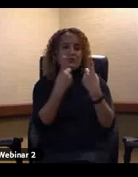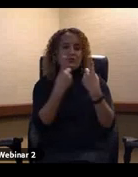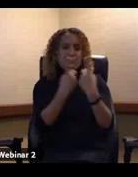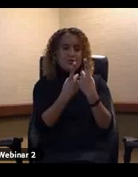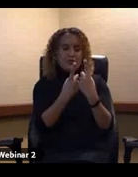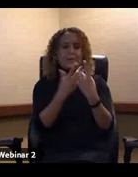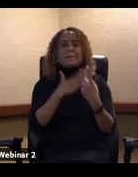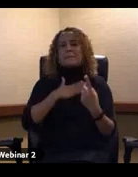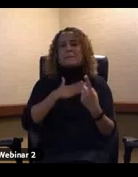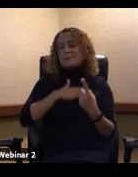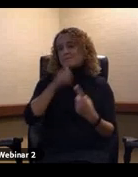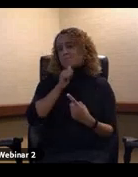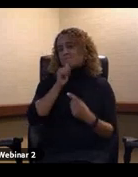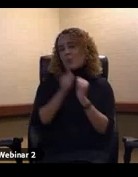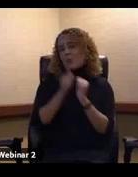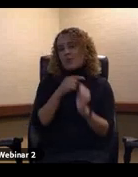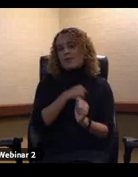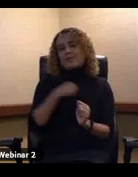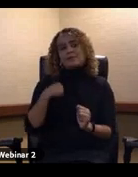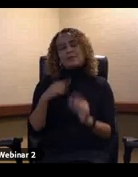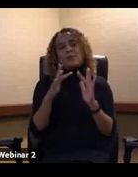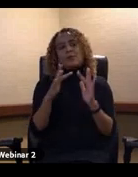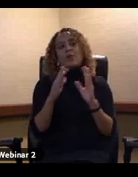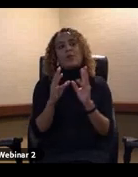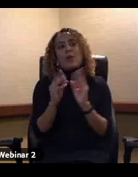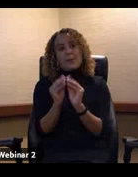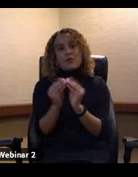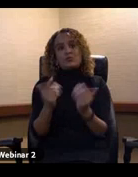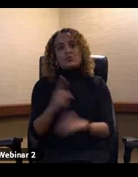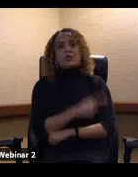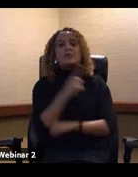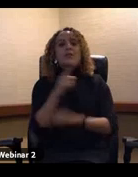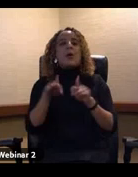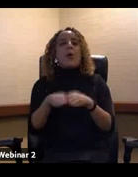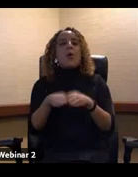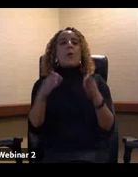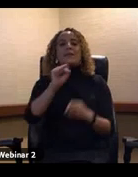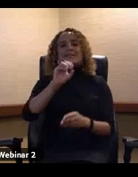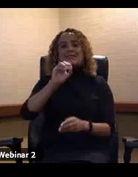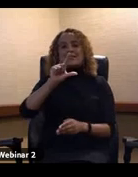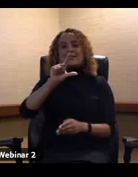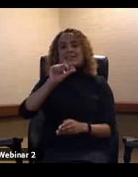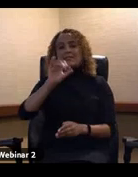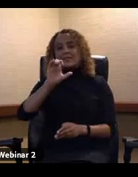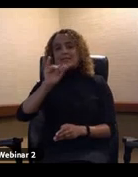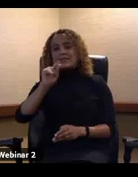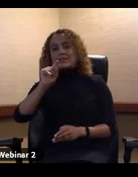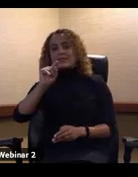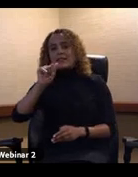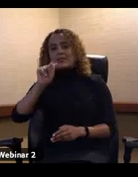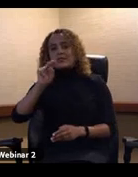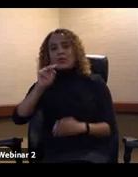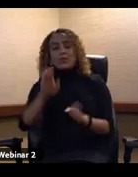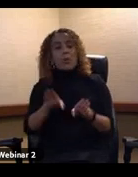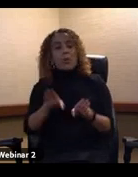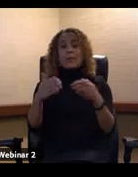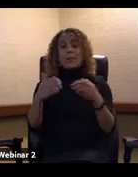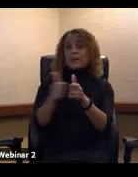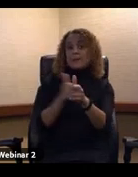speakers, so bear with us. Today's webinar is about an open solicitation. Therefore, in order to maintain fair and